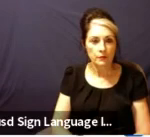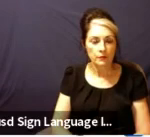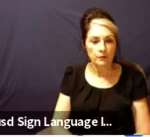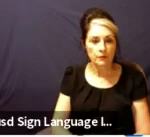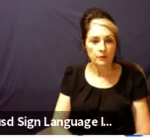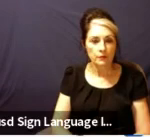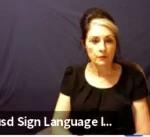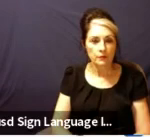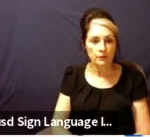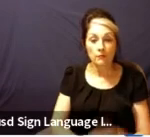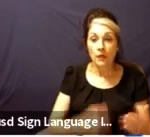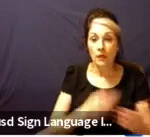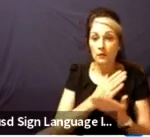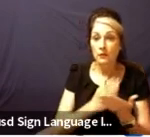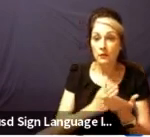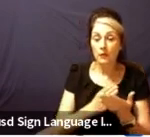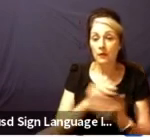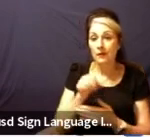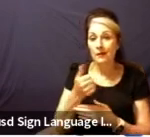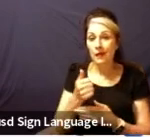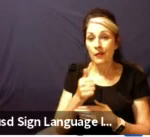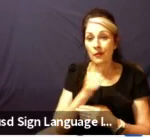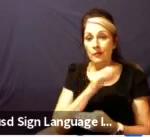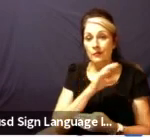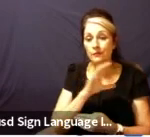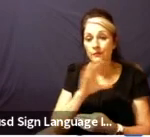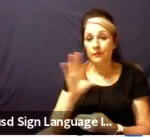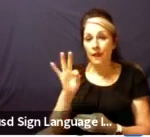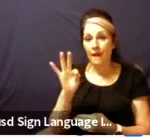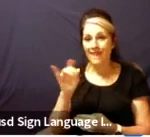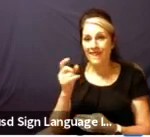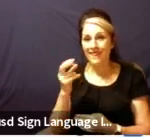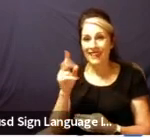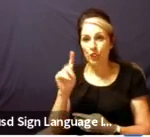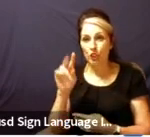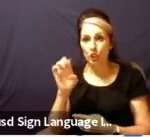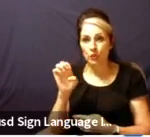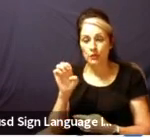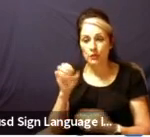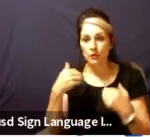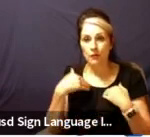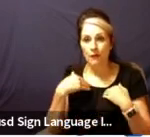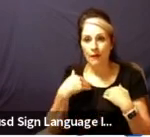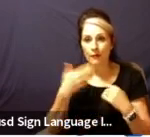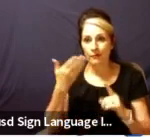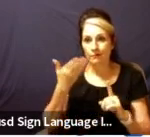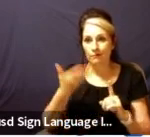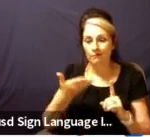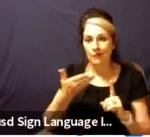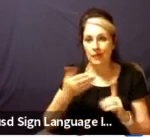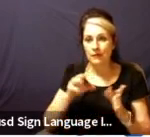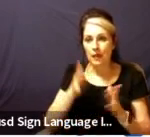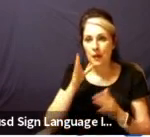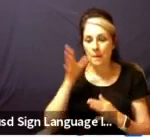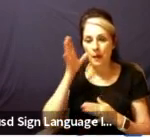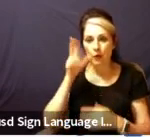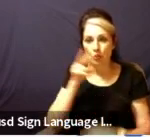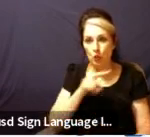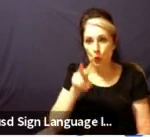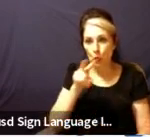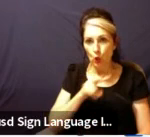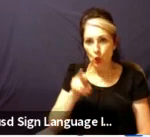And these are just some of the other features that you have as a parent to look at